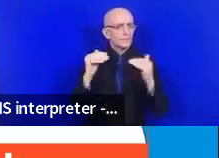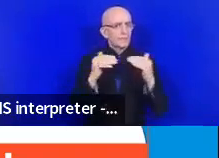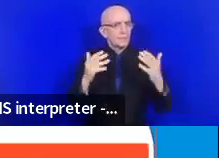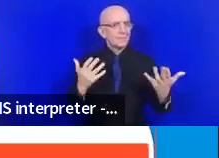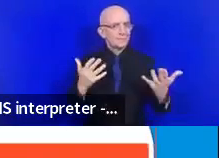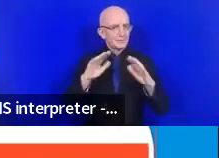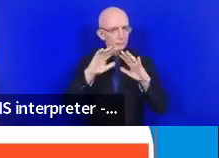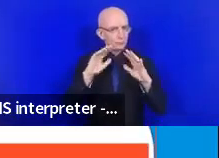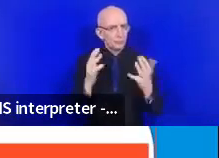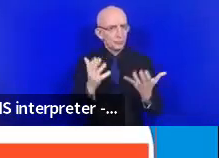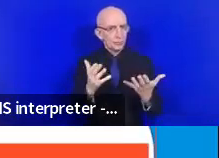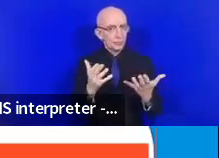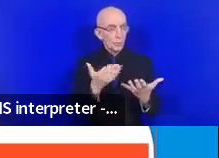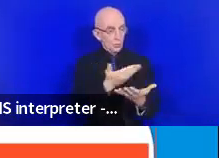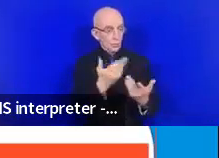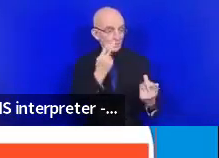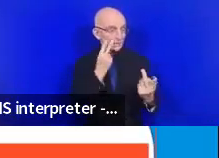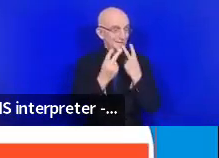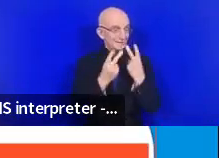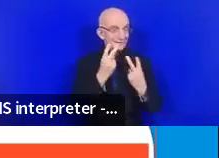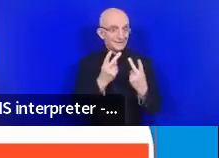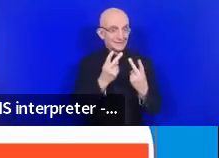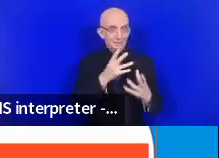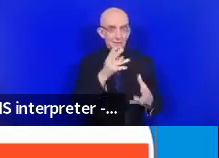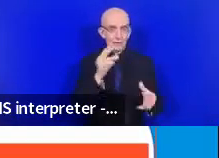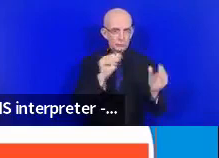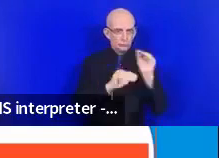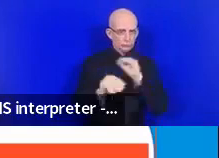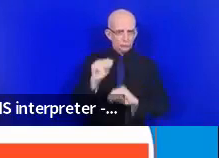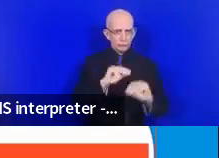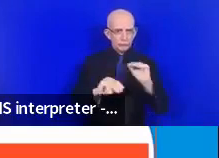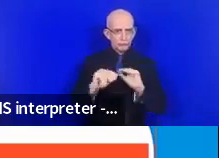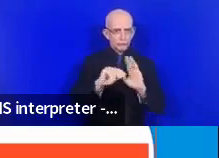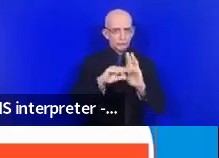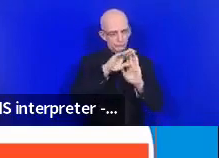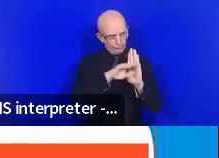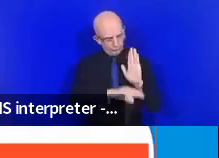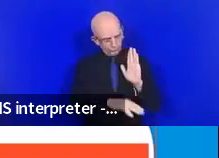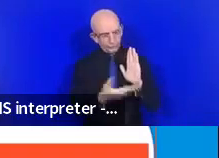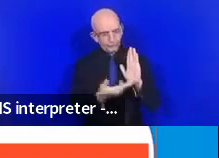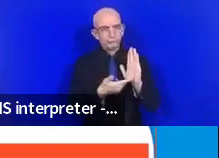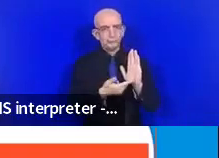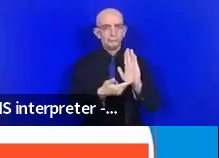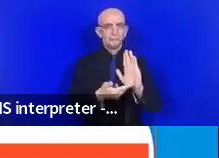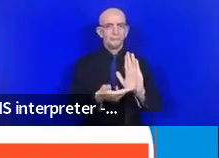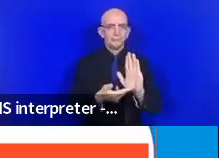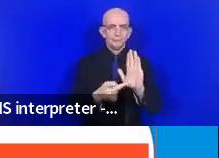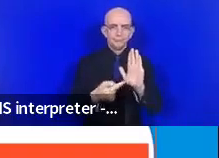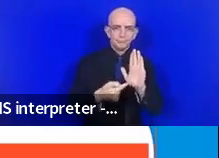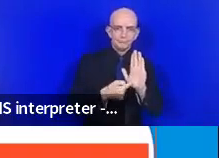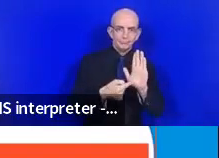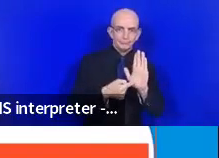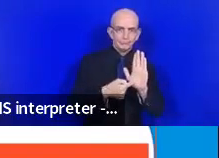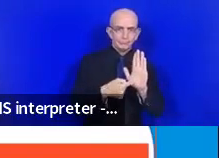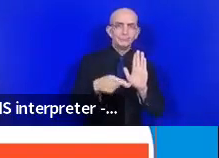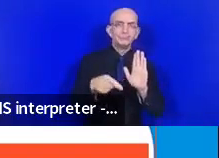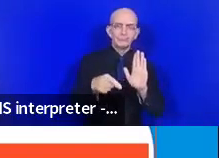And also, I want us to look at the objective of the protocol. The